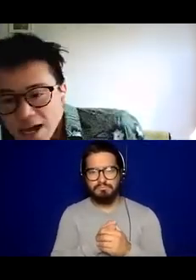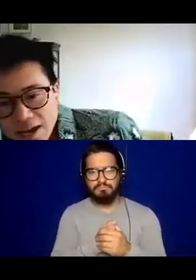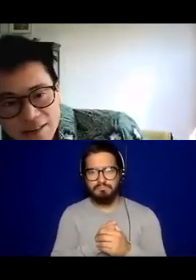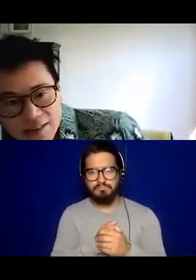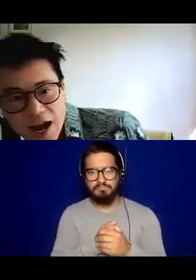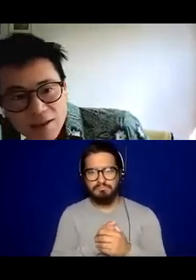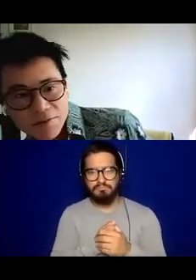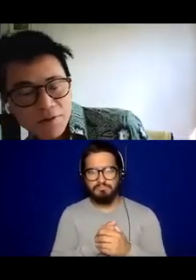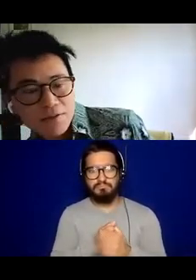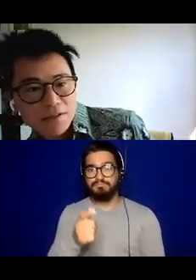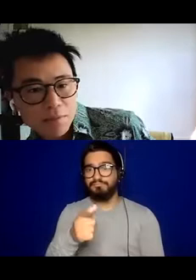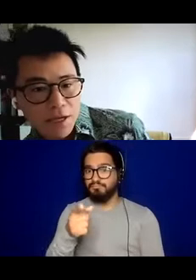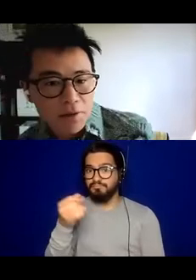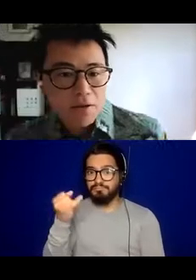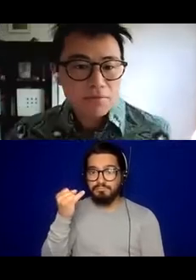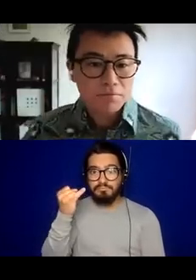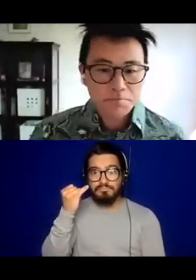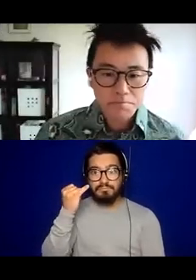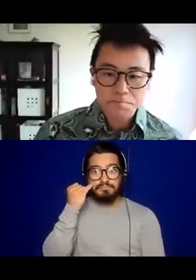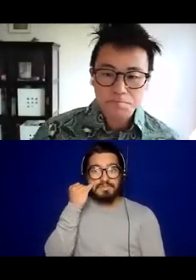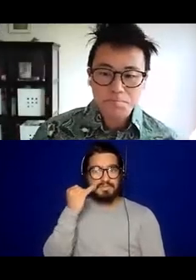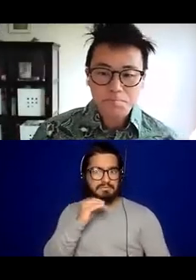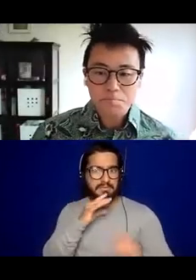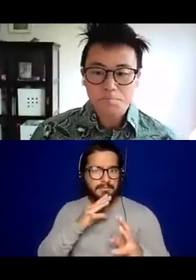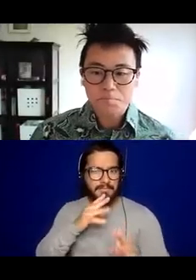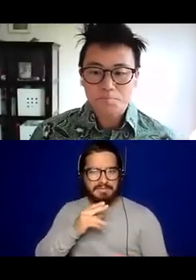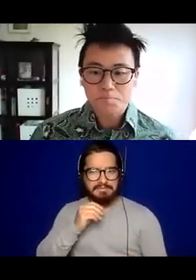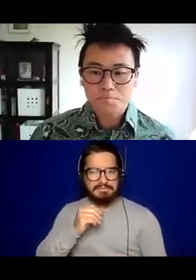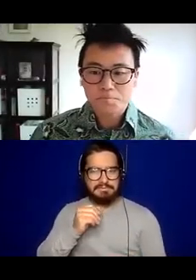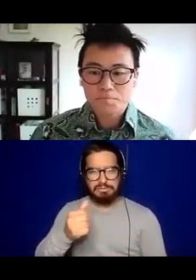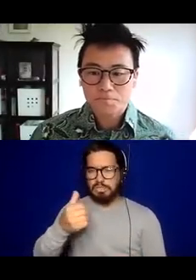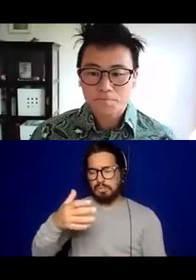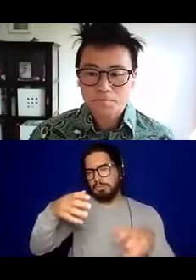Feel free to add it in the chat if you'd rather not speak out loud.